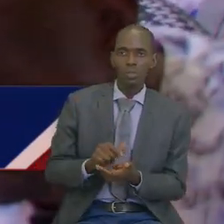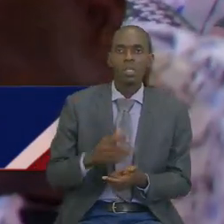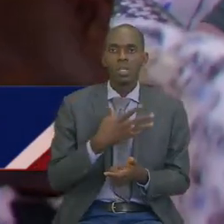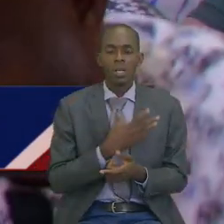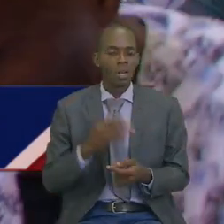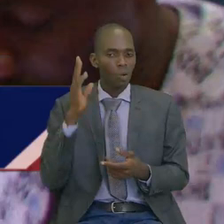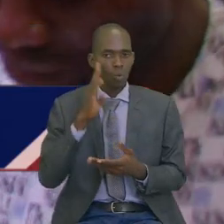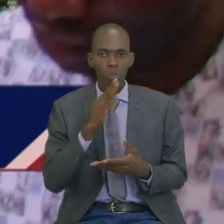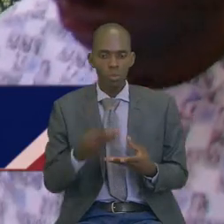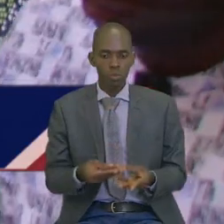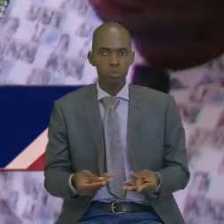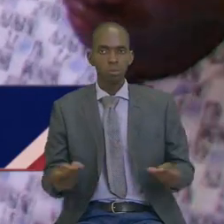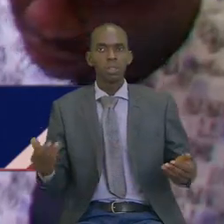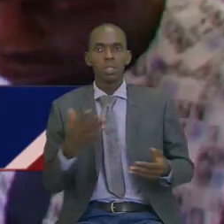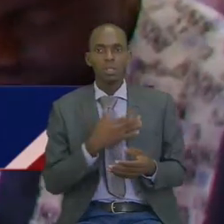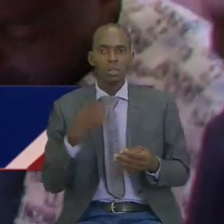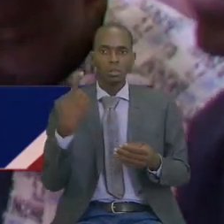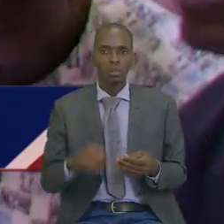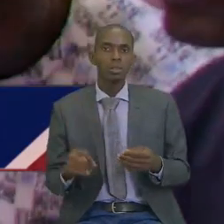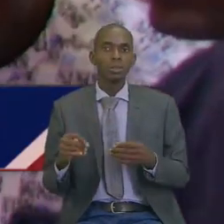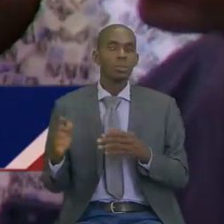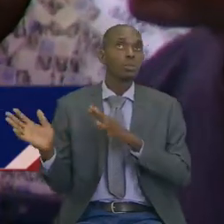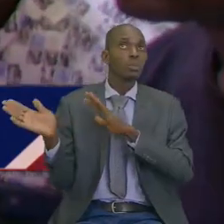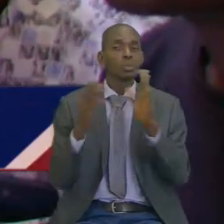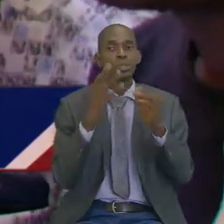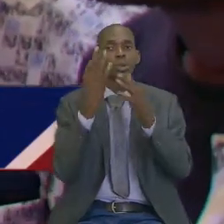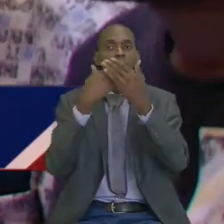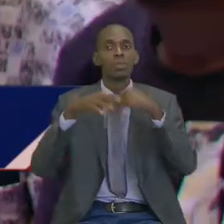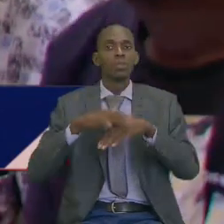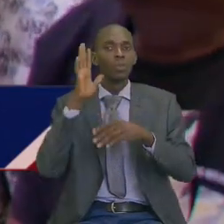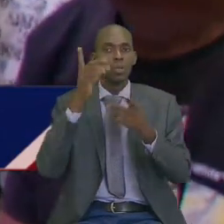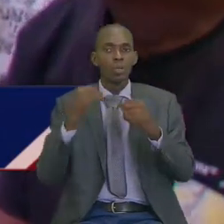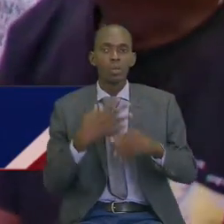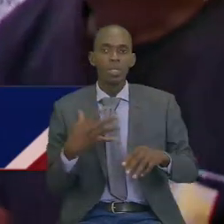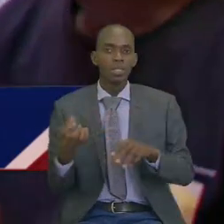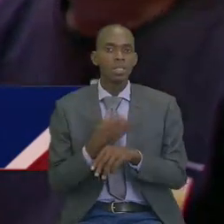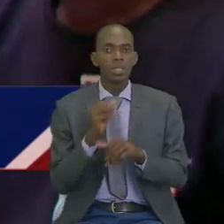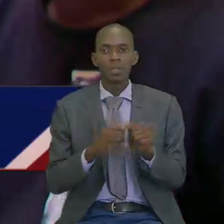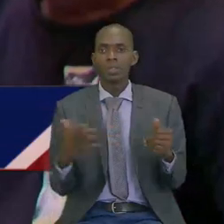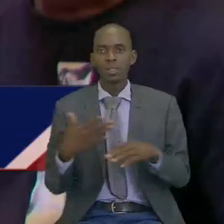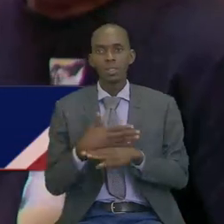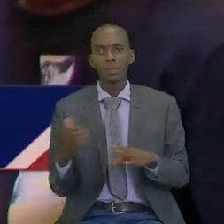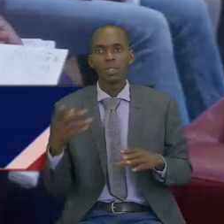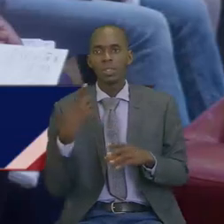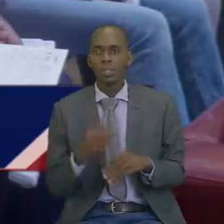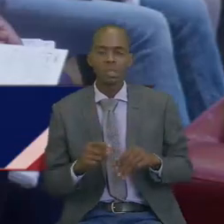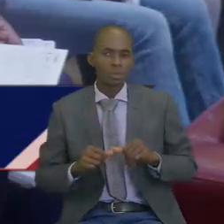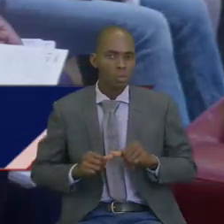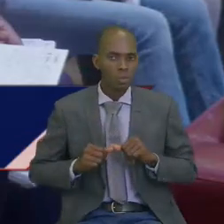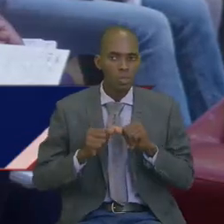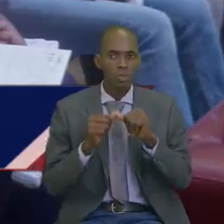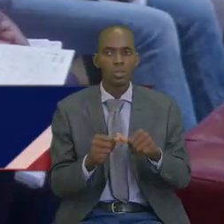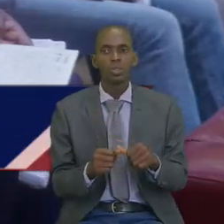the wind of heaven will come and sweep everything away. The perpetual displacement